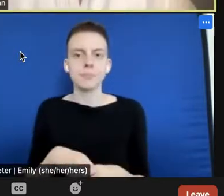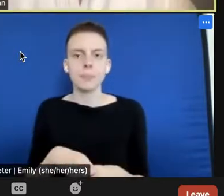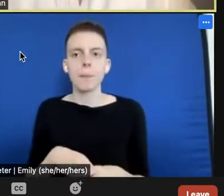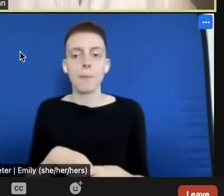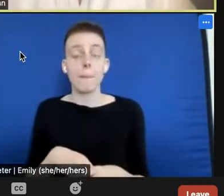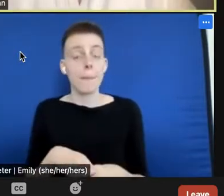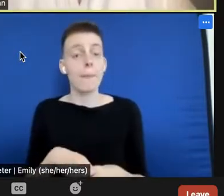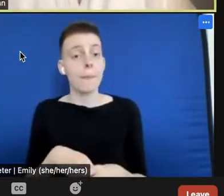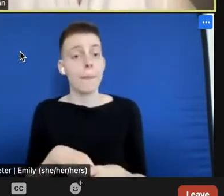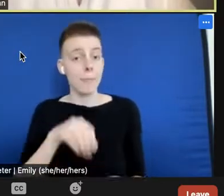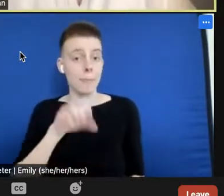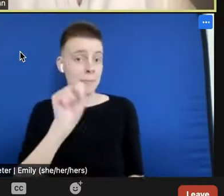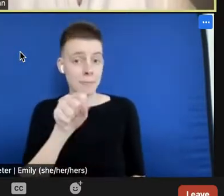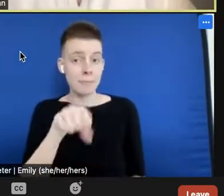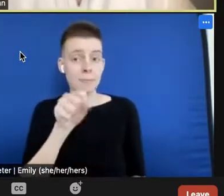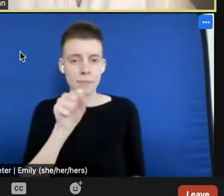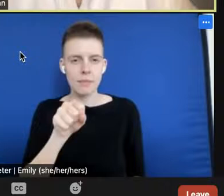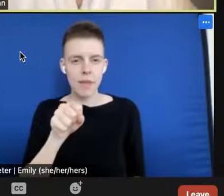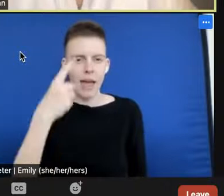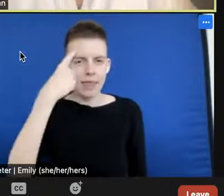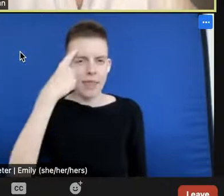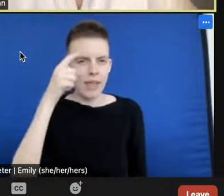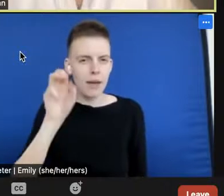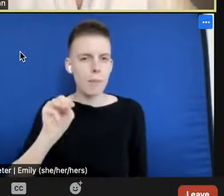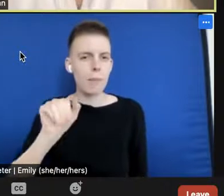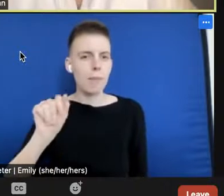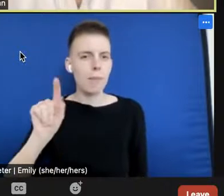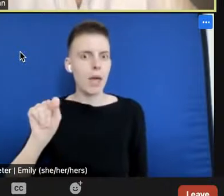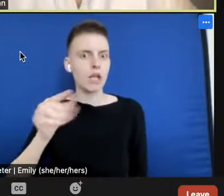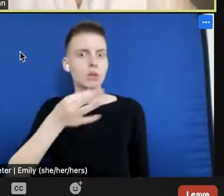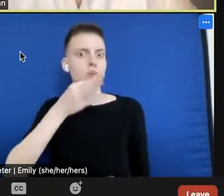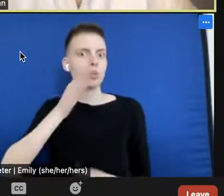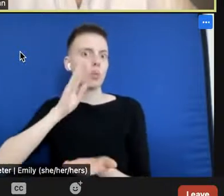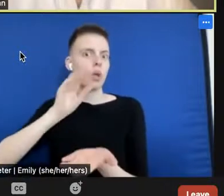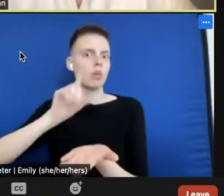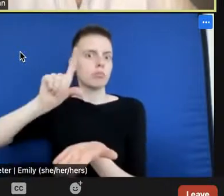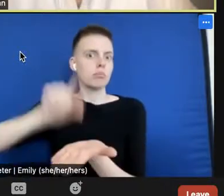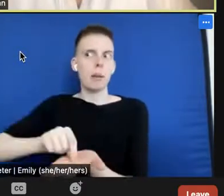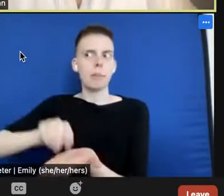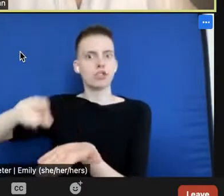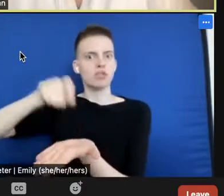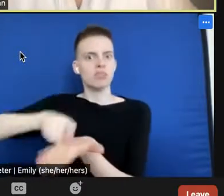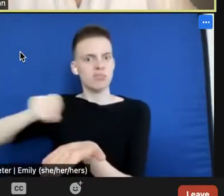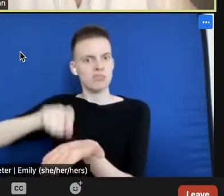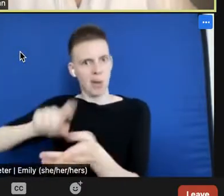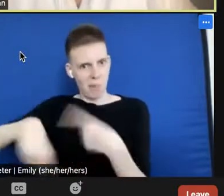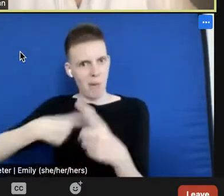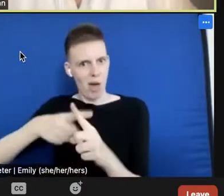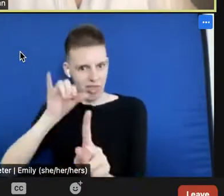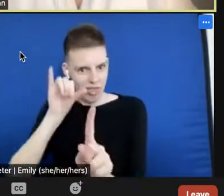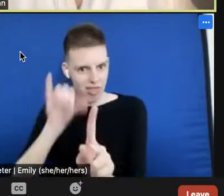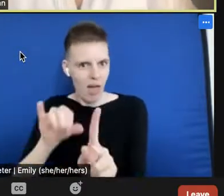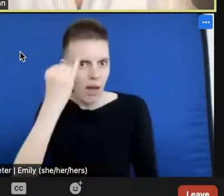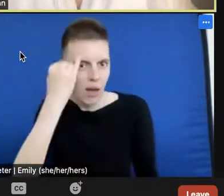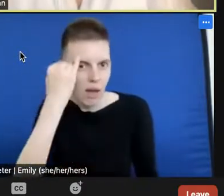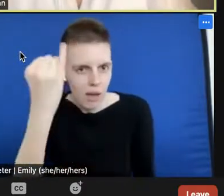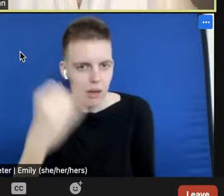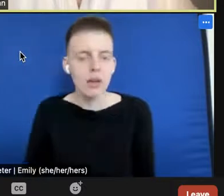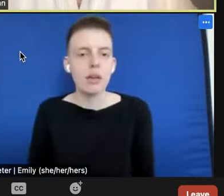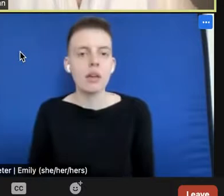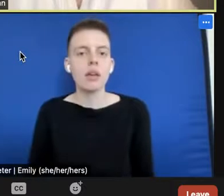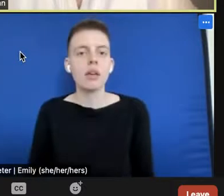now, this is, I think Matt's about to publish a paper on this, that we know that kids with CBI, that's one of the